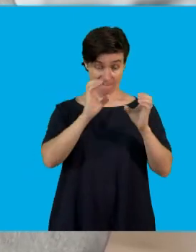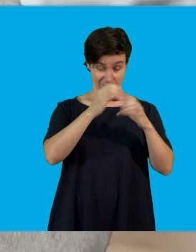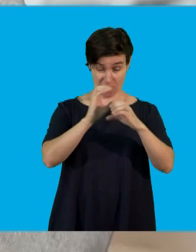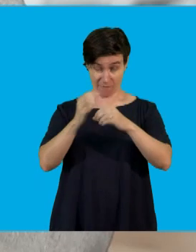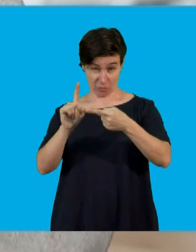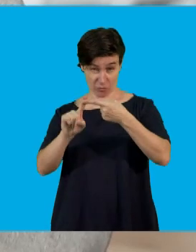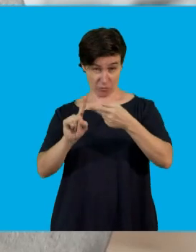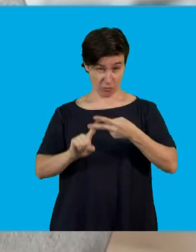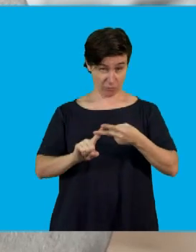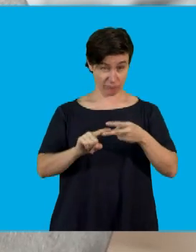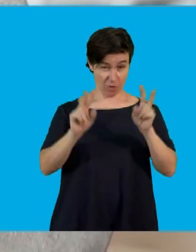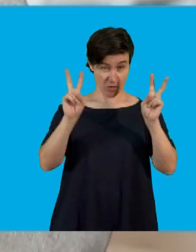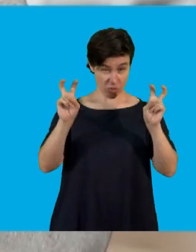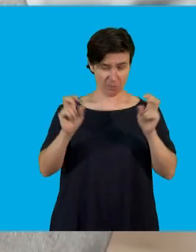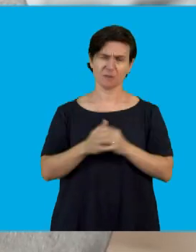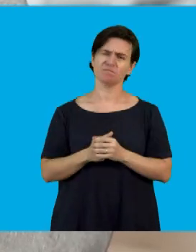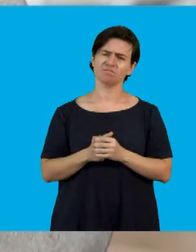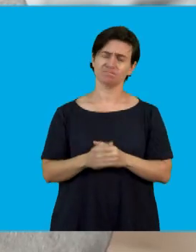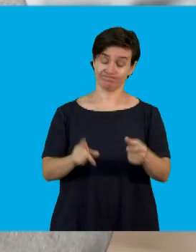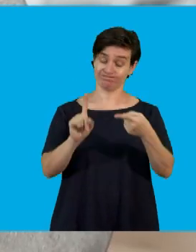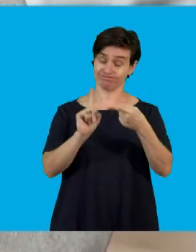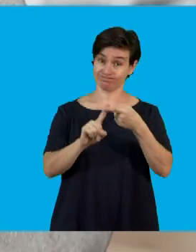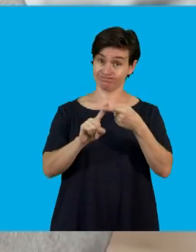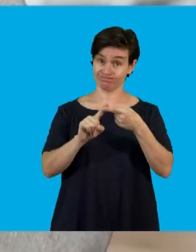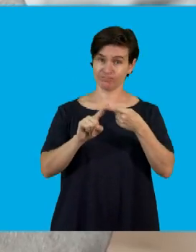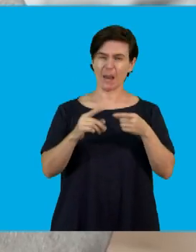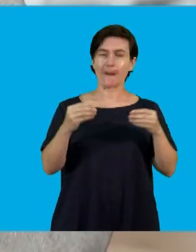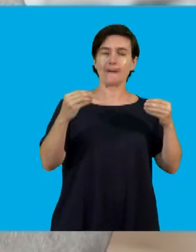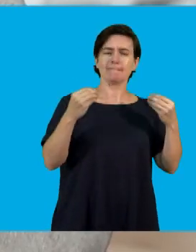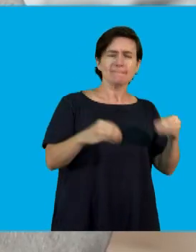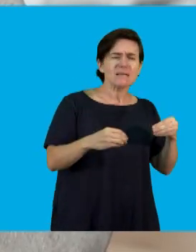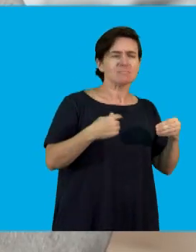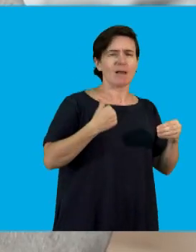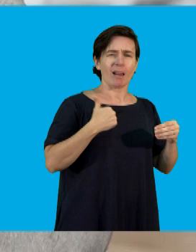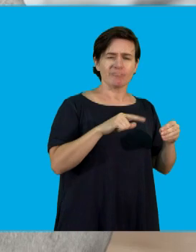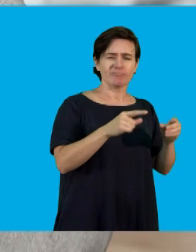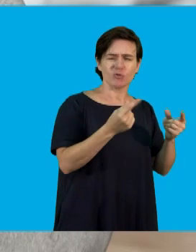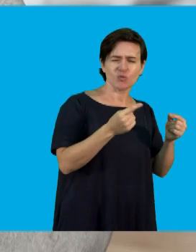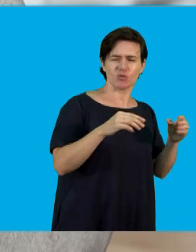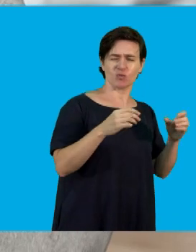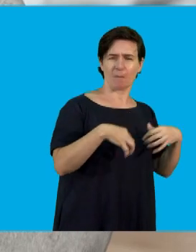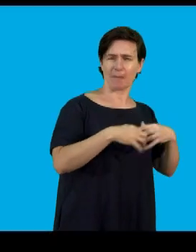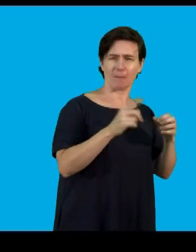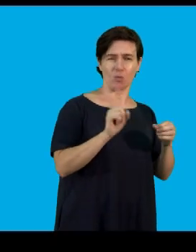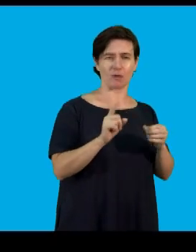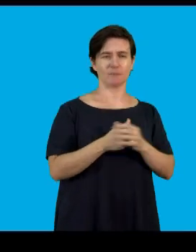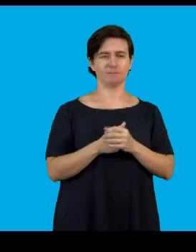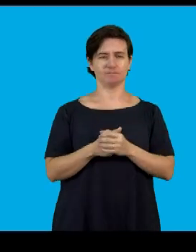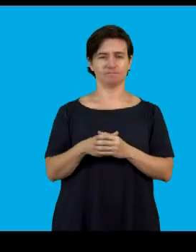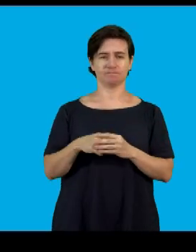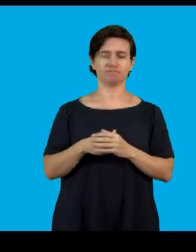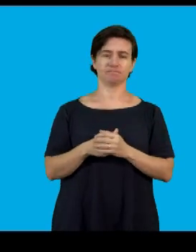paper 2. Remember, what topics are we doing? We're doing the business ventures, and we're doing what? We're doing